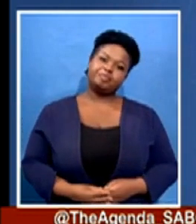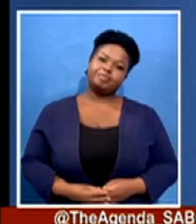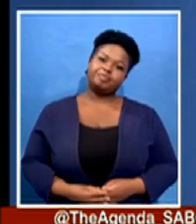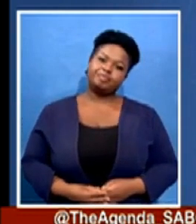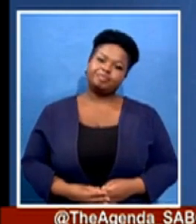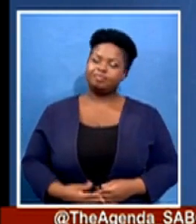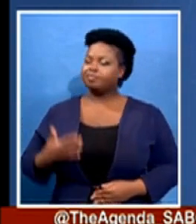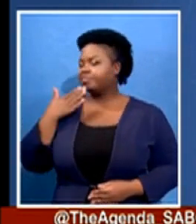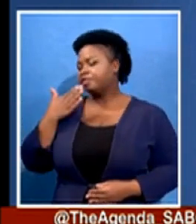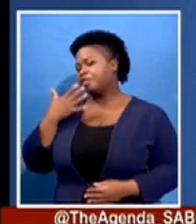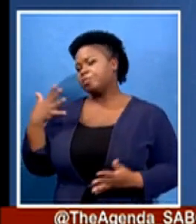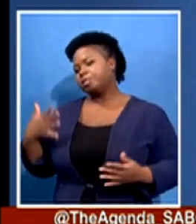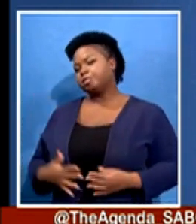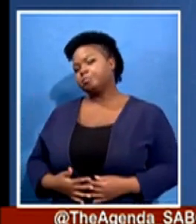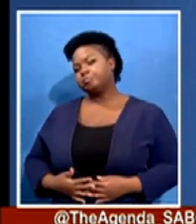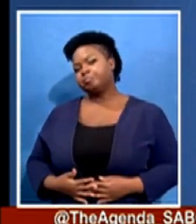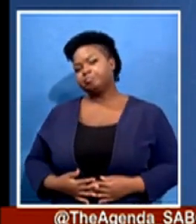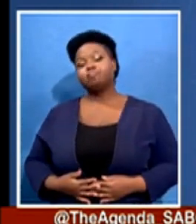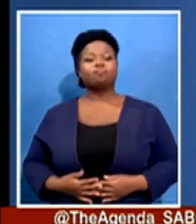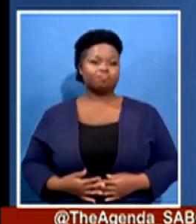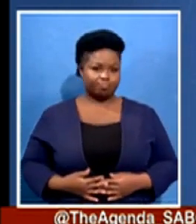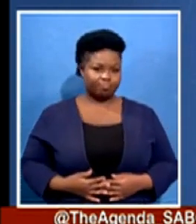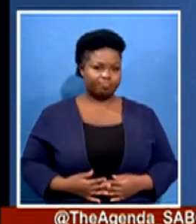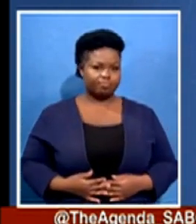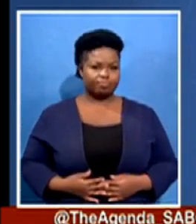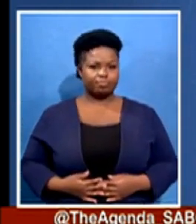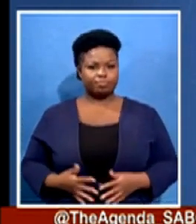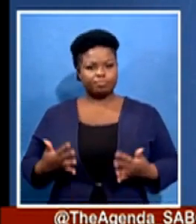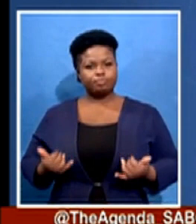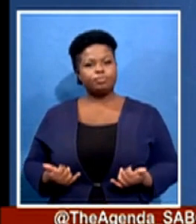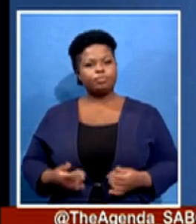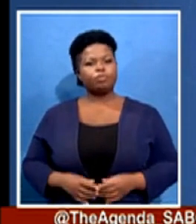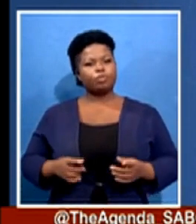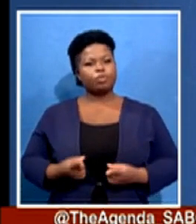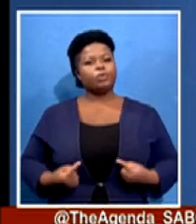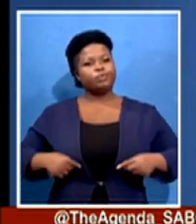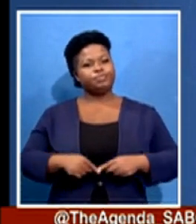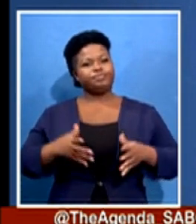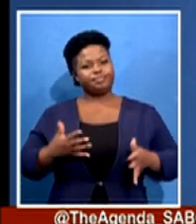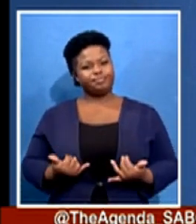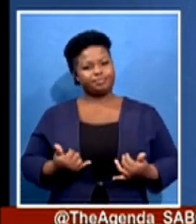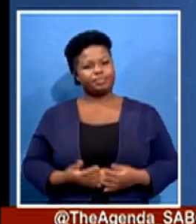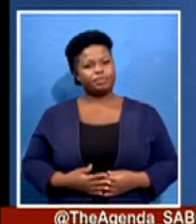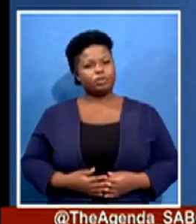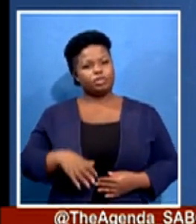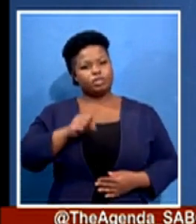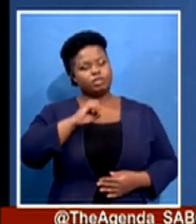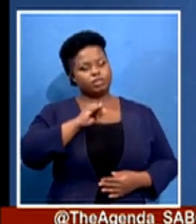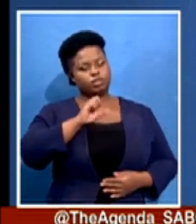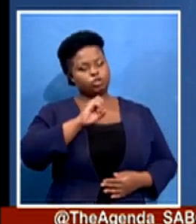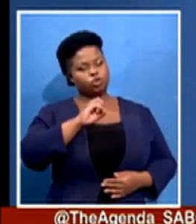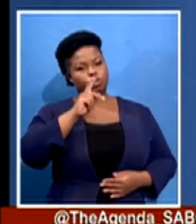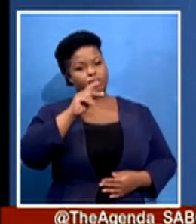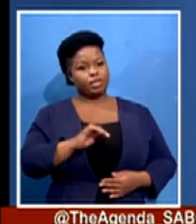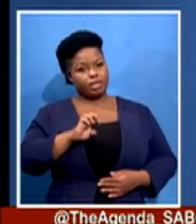we are, one would say, pretty much in the last mile of the Sisonke protocol. In terms of the